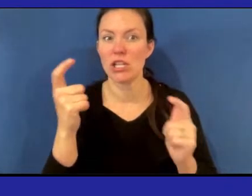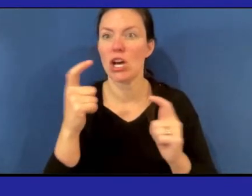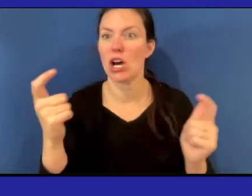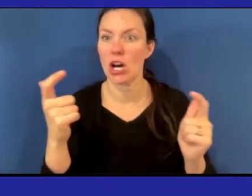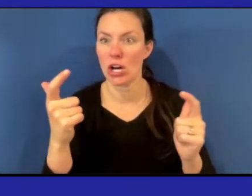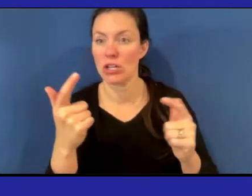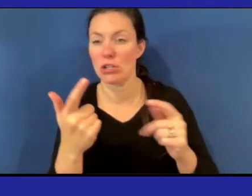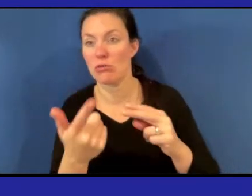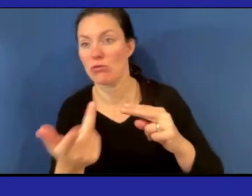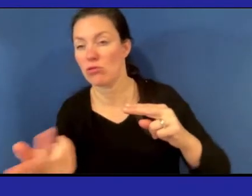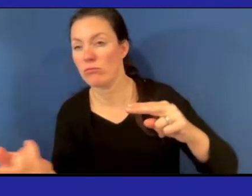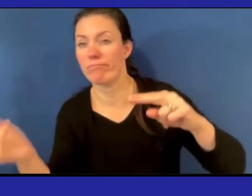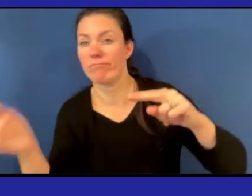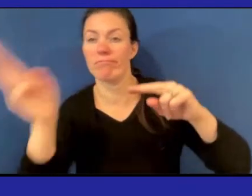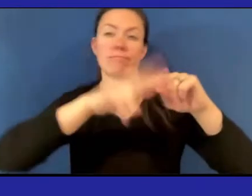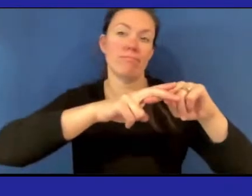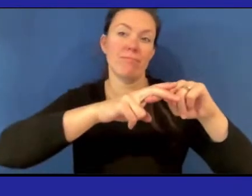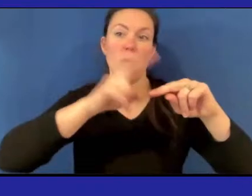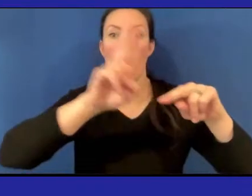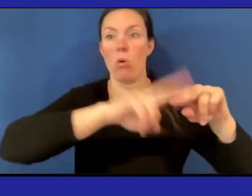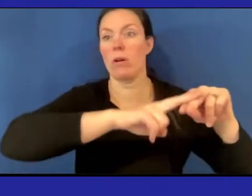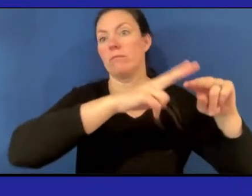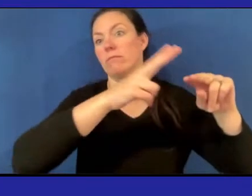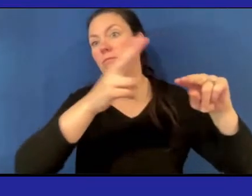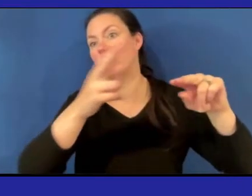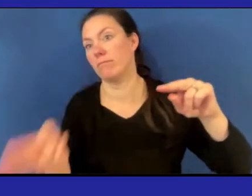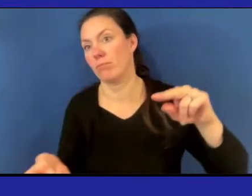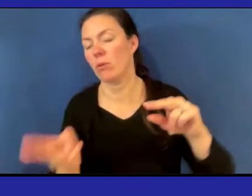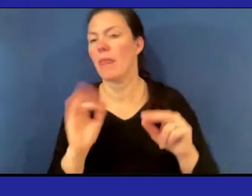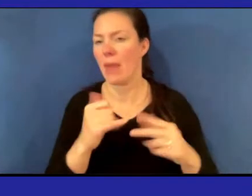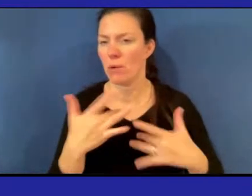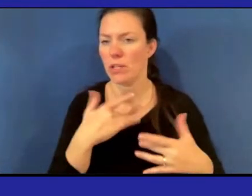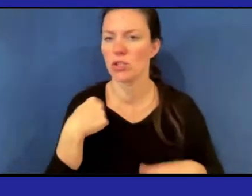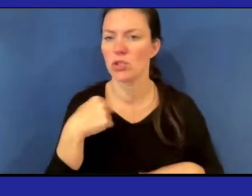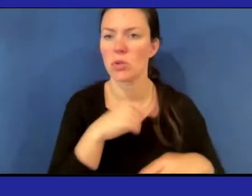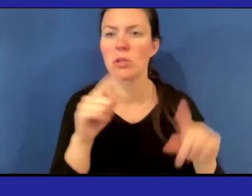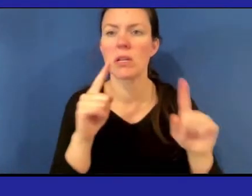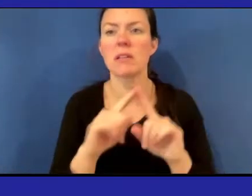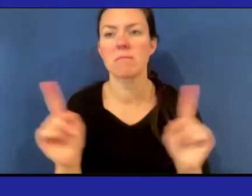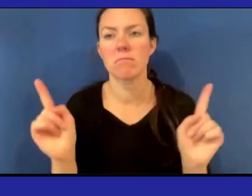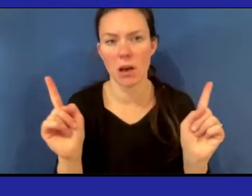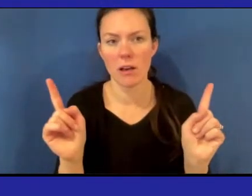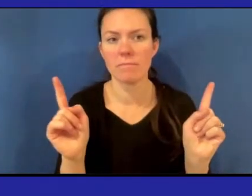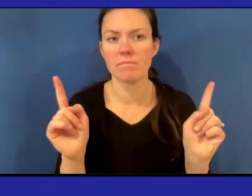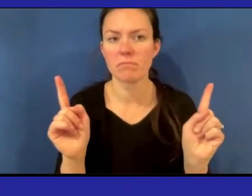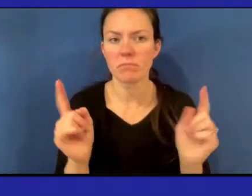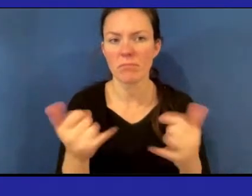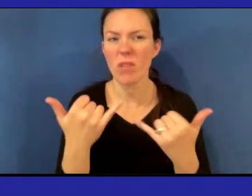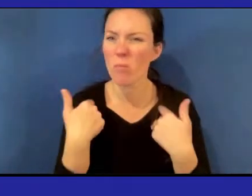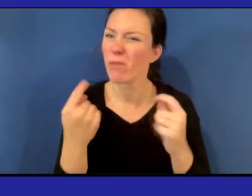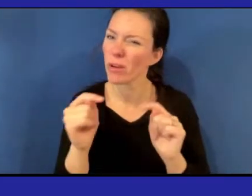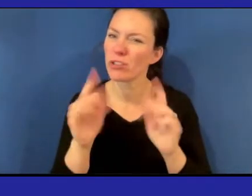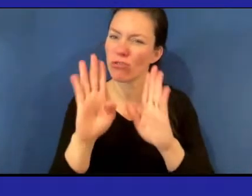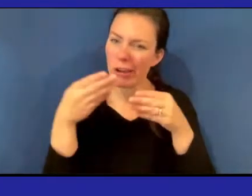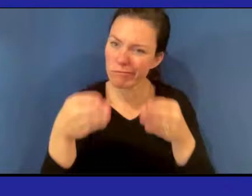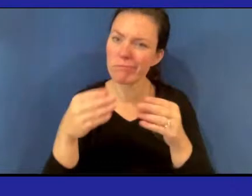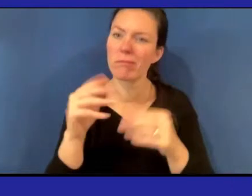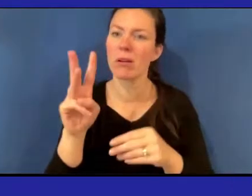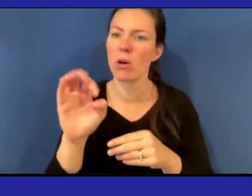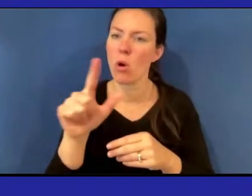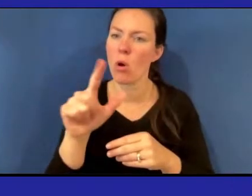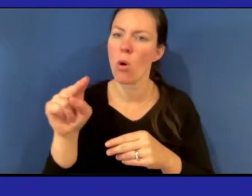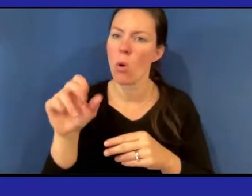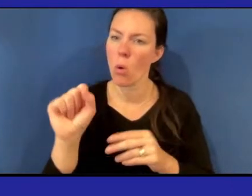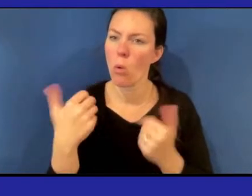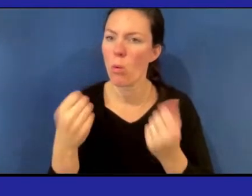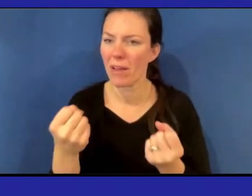I think, right, as we are investing in wellness in the system, whereas before it was